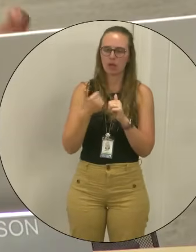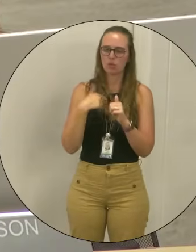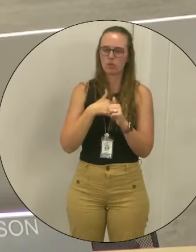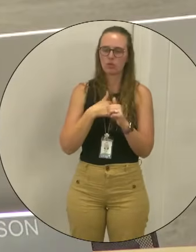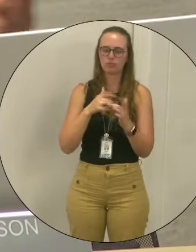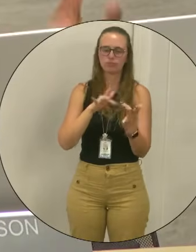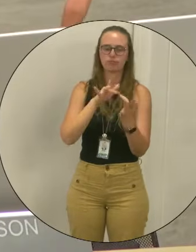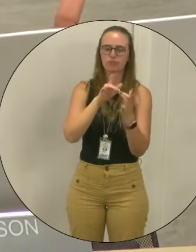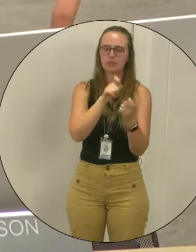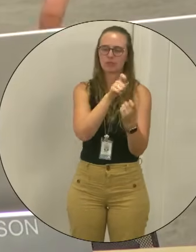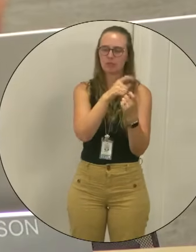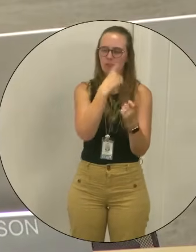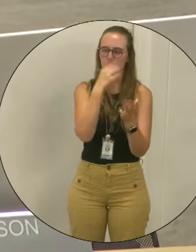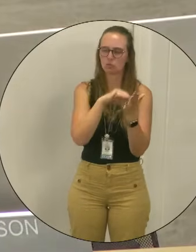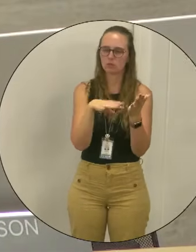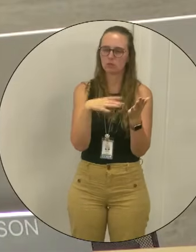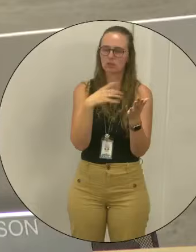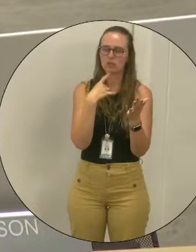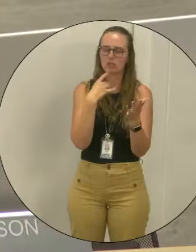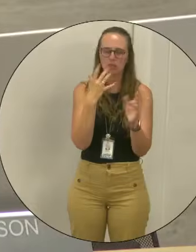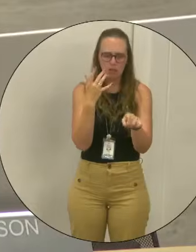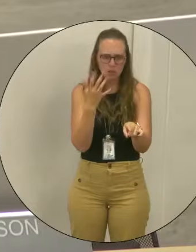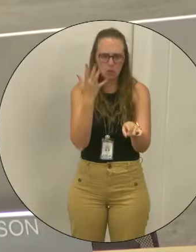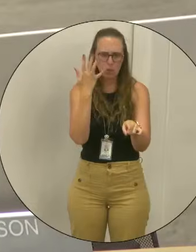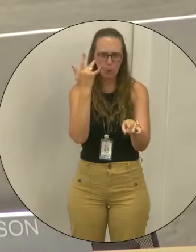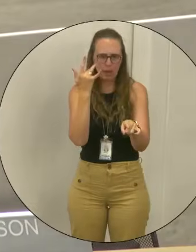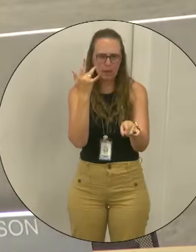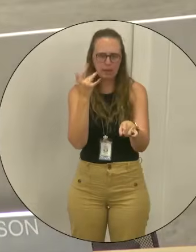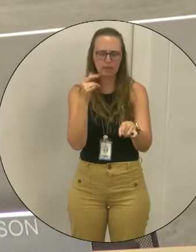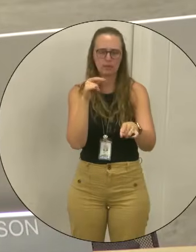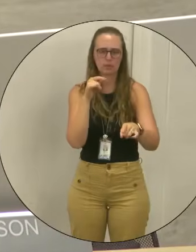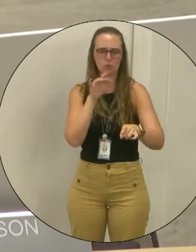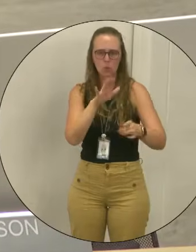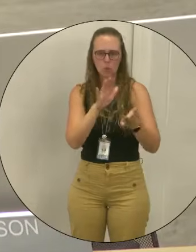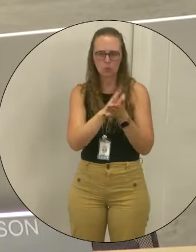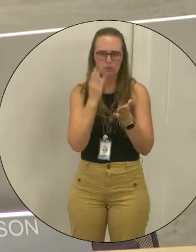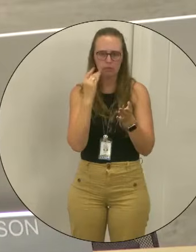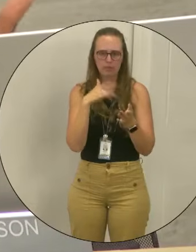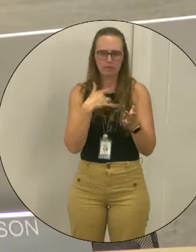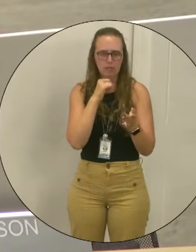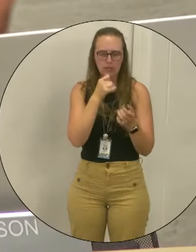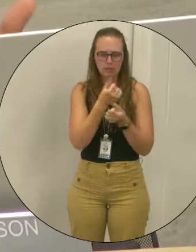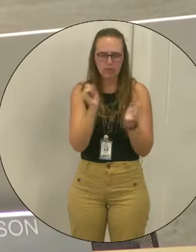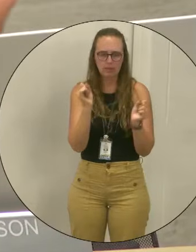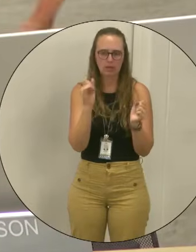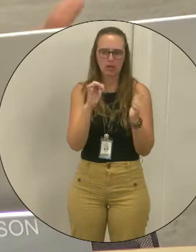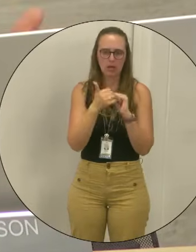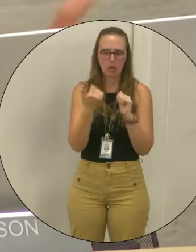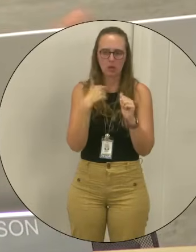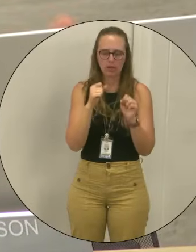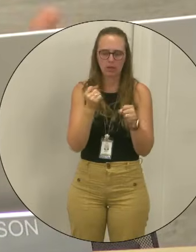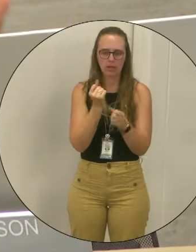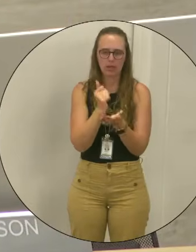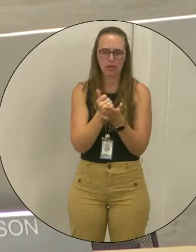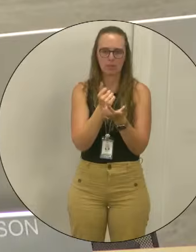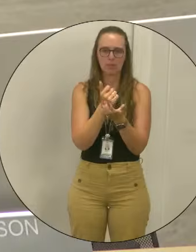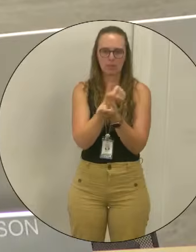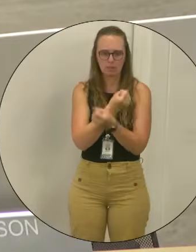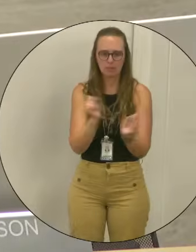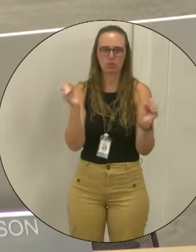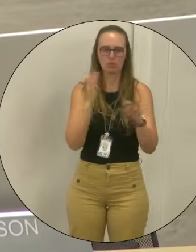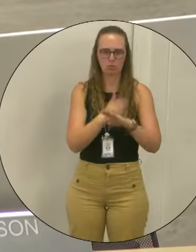the district to say, what is it about your school experience that makes you feel unsafe, and then how can we help make you feel safer?